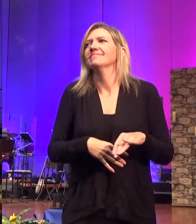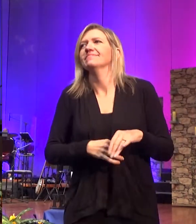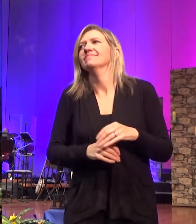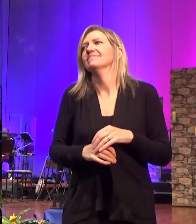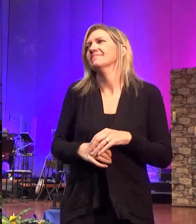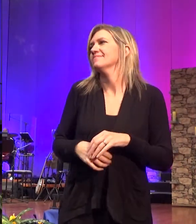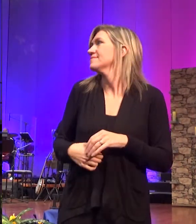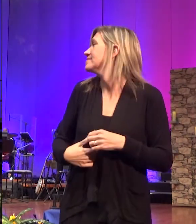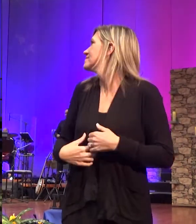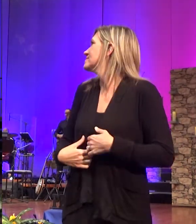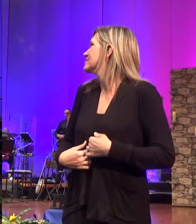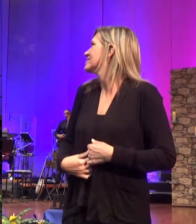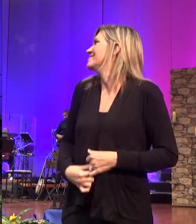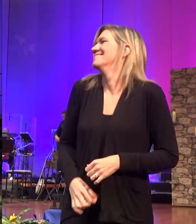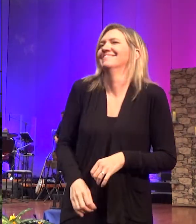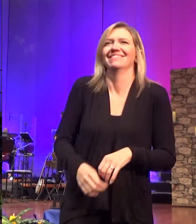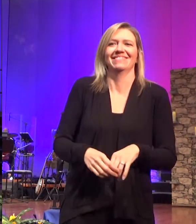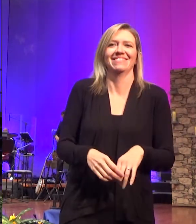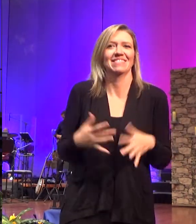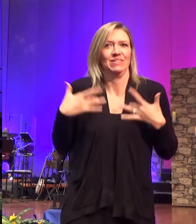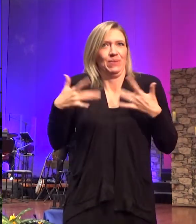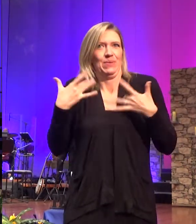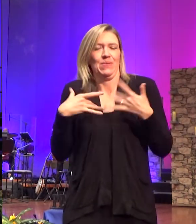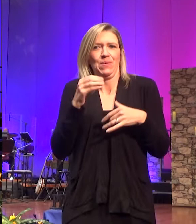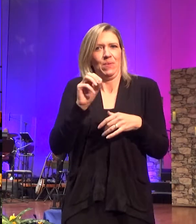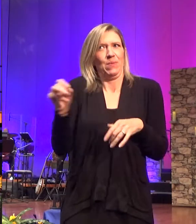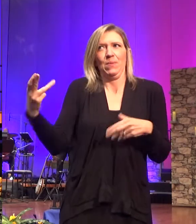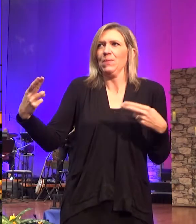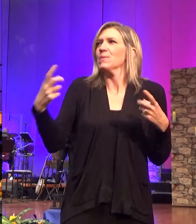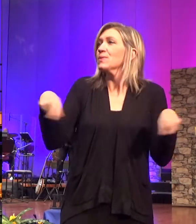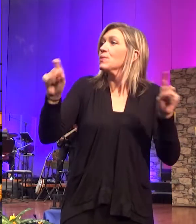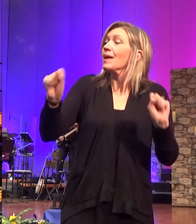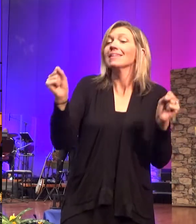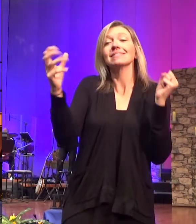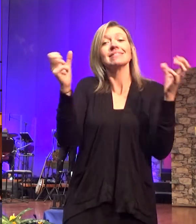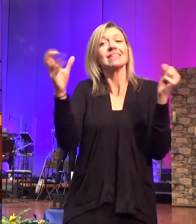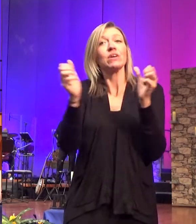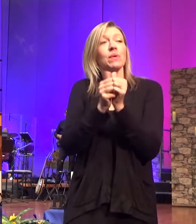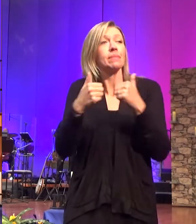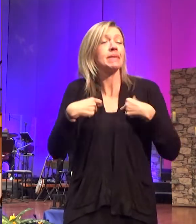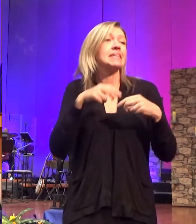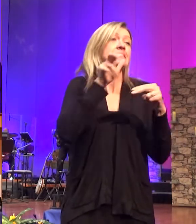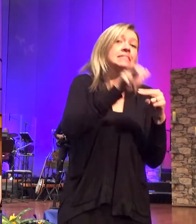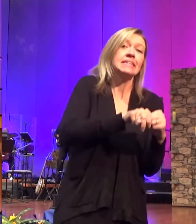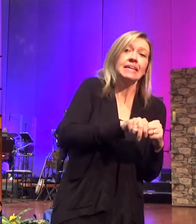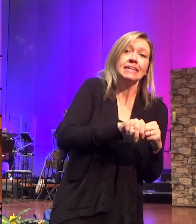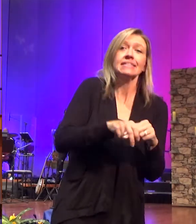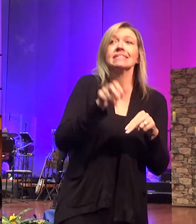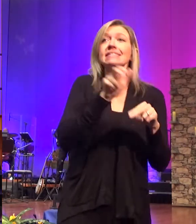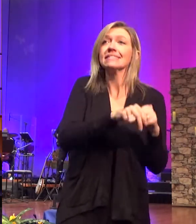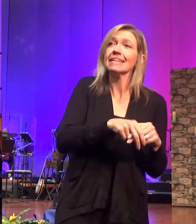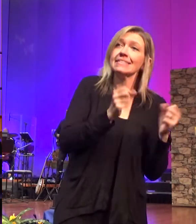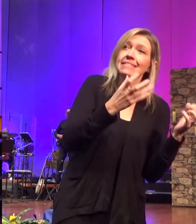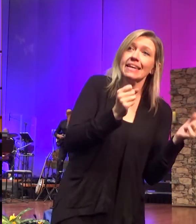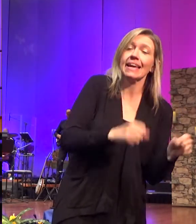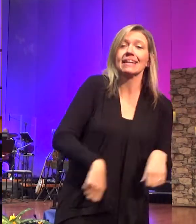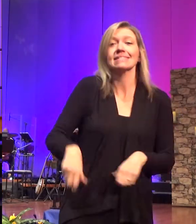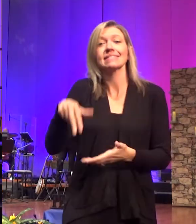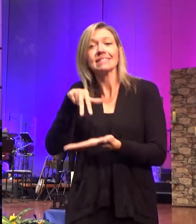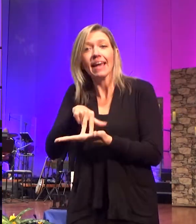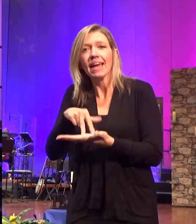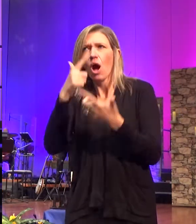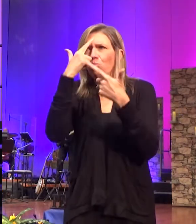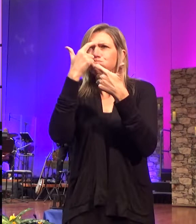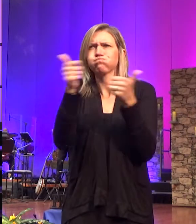You guys, you guys can sing with me, or you can sit and sing, or stand and sing, however